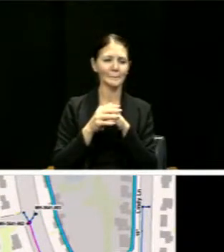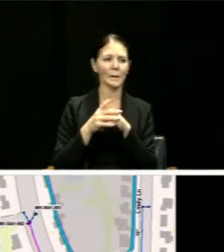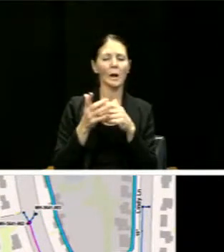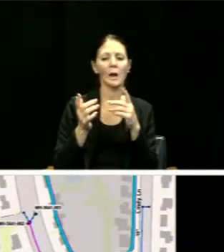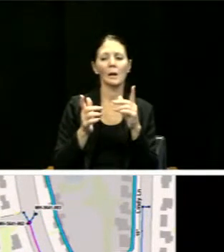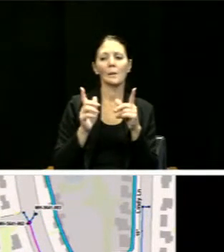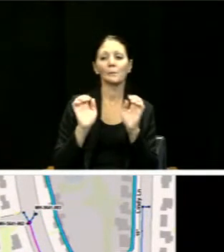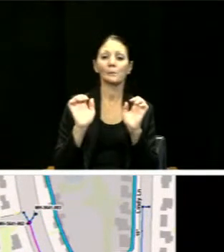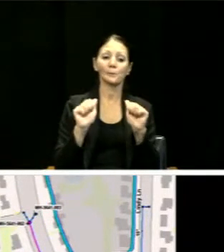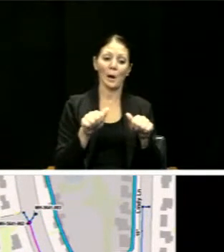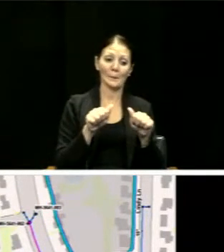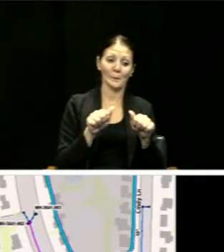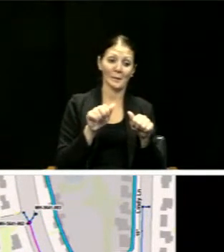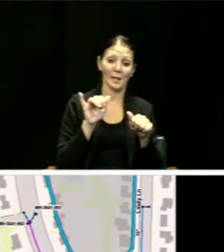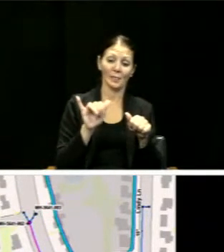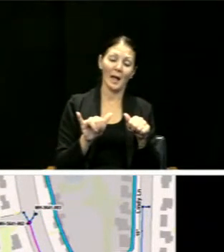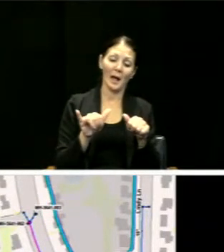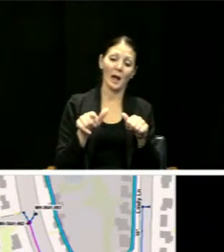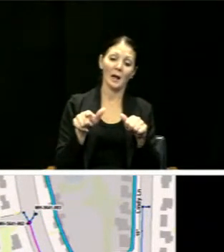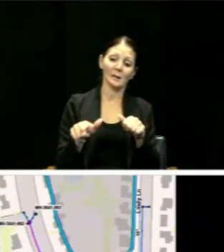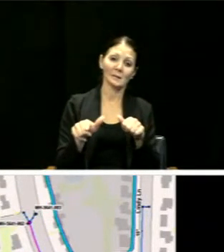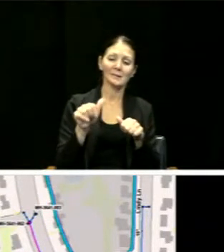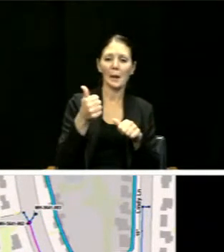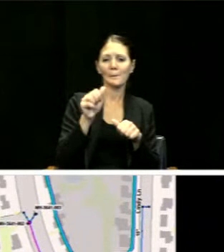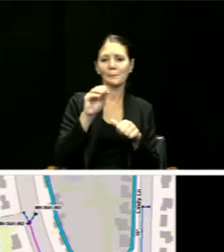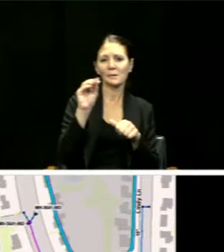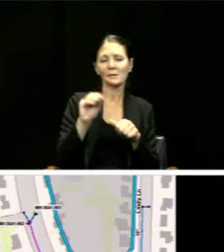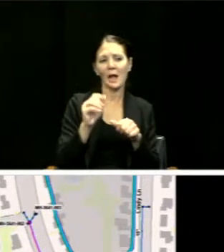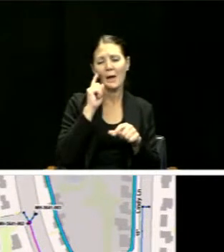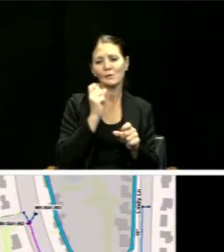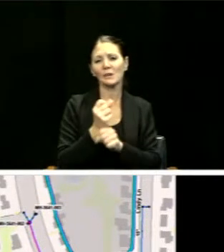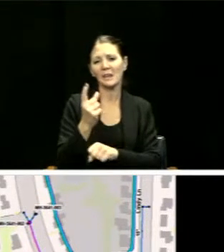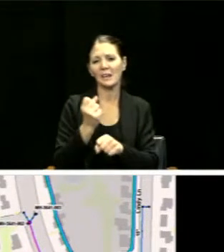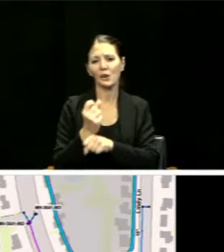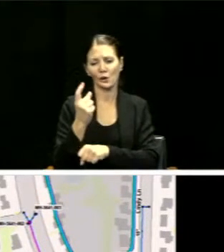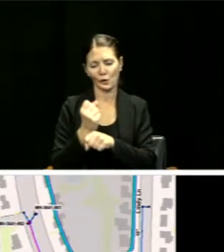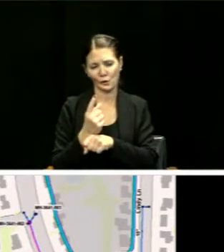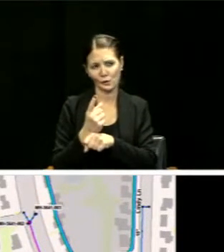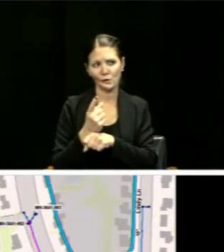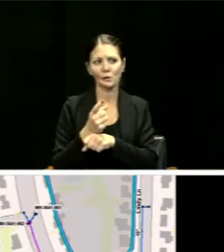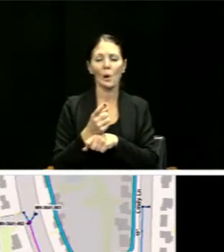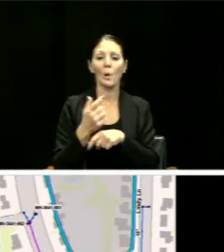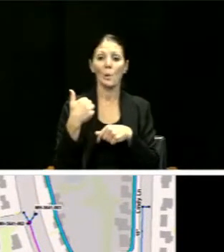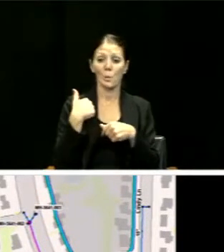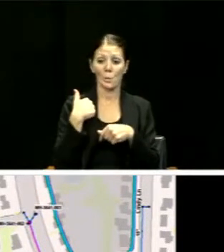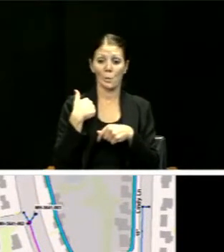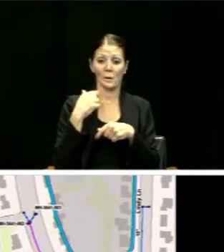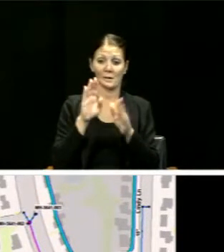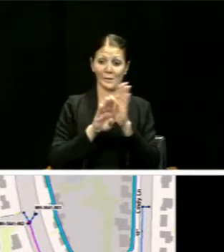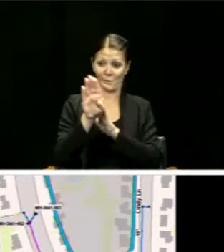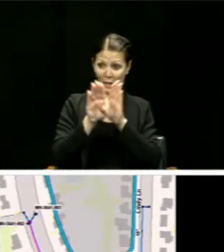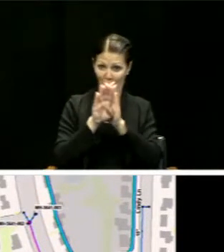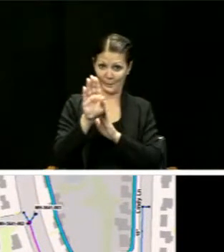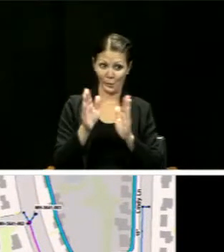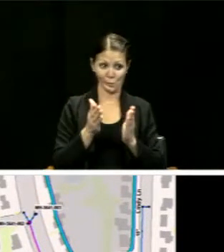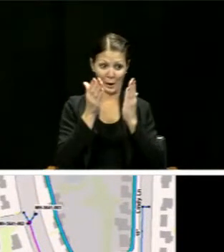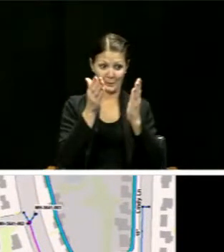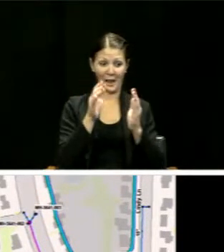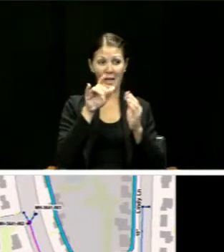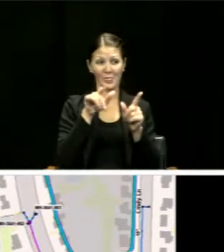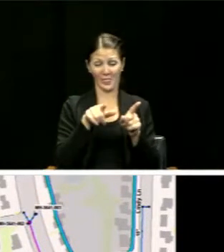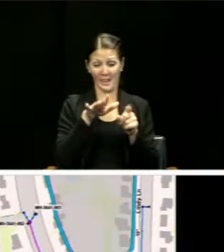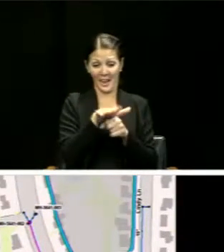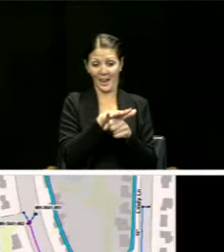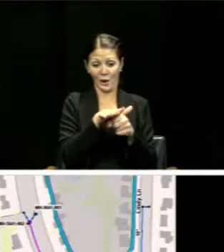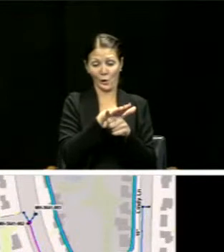of a 10% in every given year. So, and we developed recommendations in this area right here, which